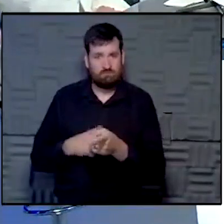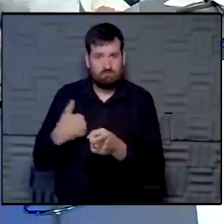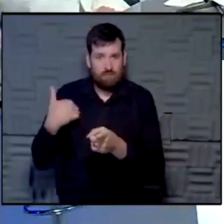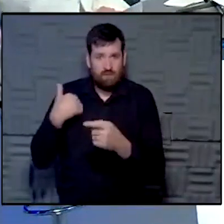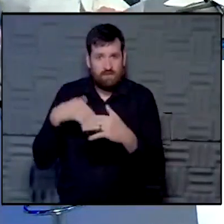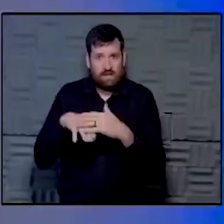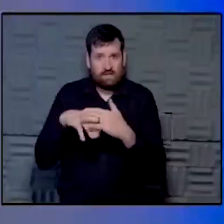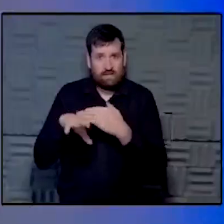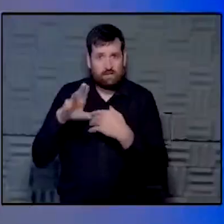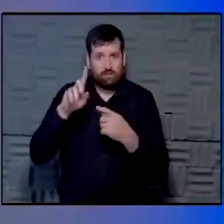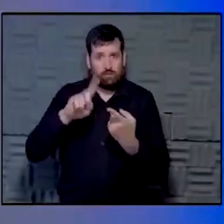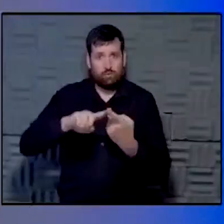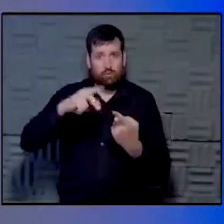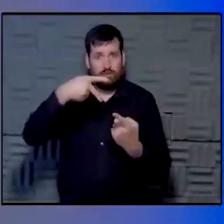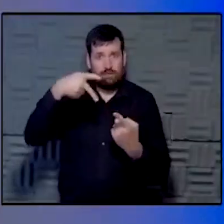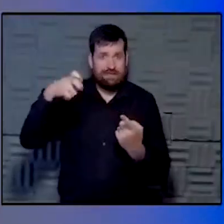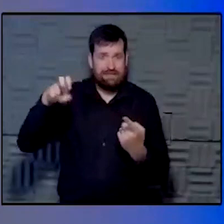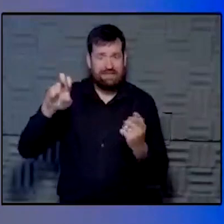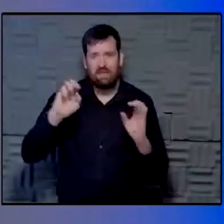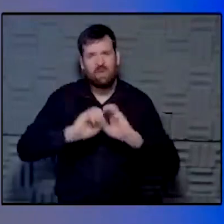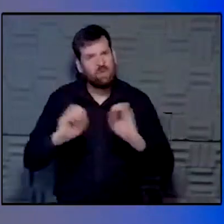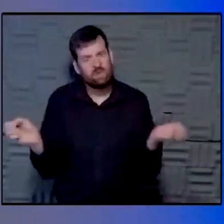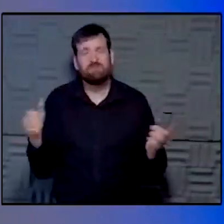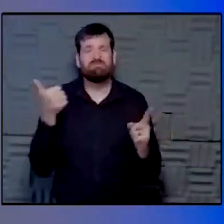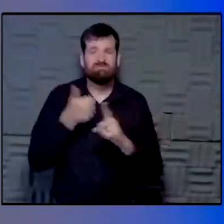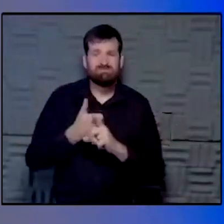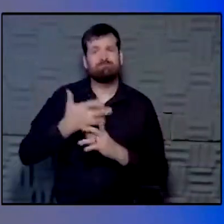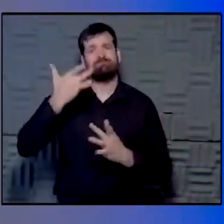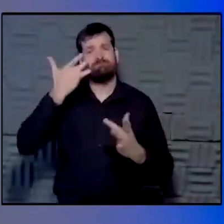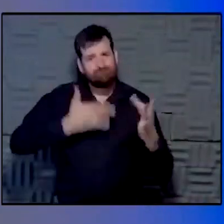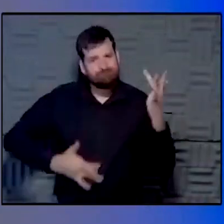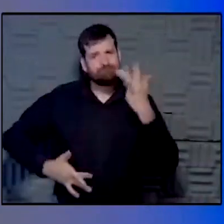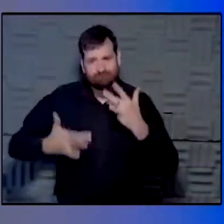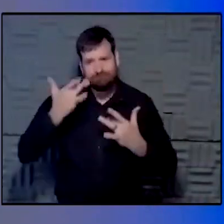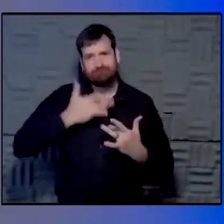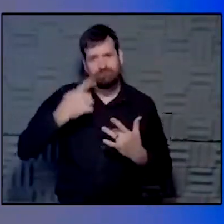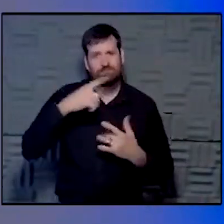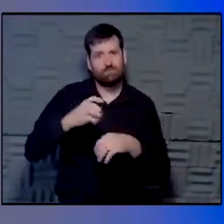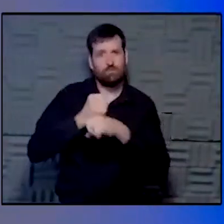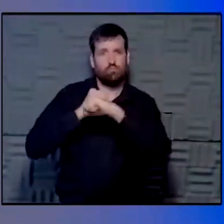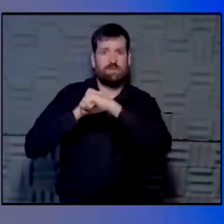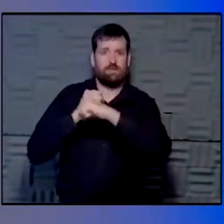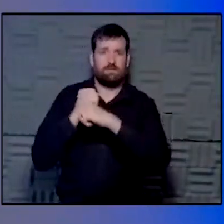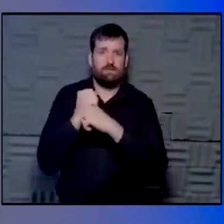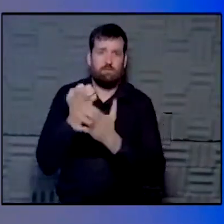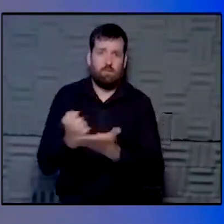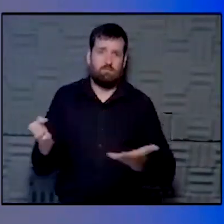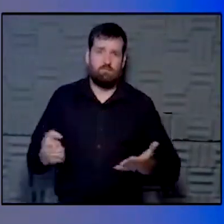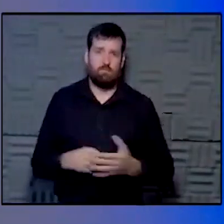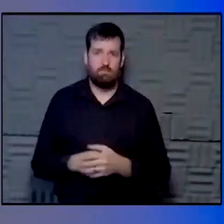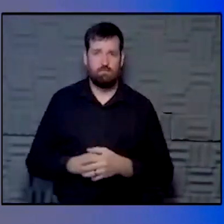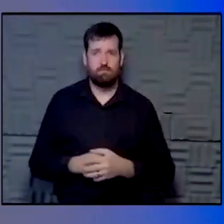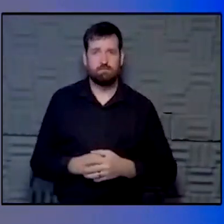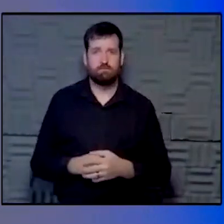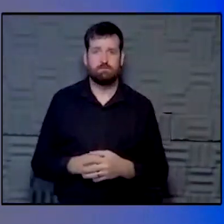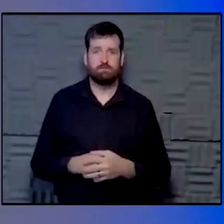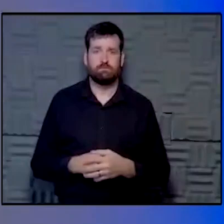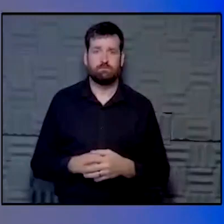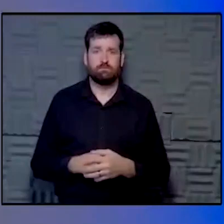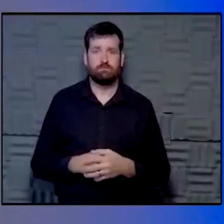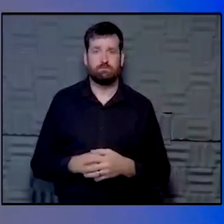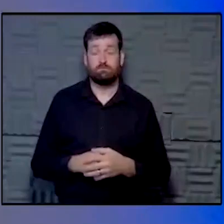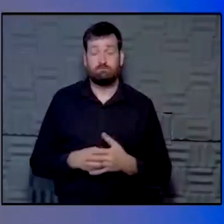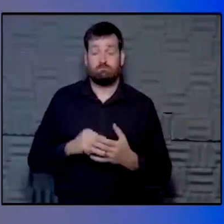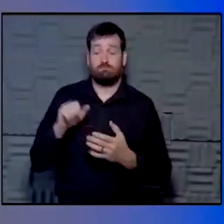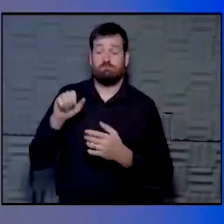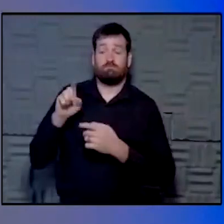access to protective equipment. I mean, they're desperate for protective equipment. So I think we need to do,